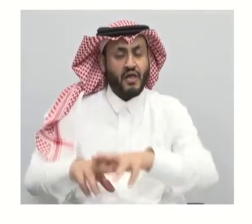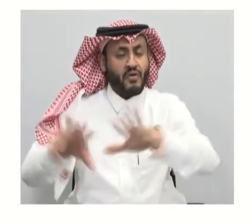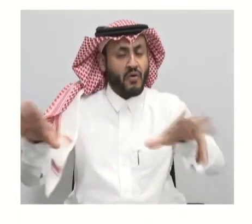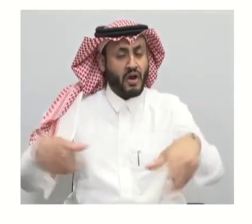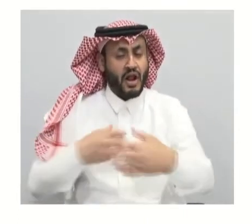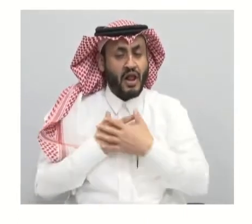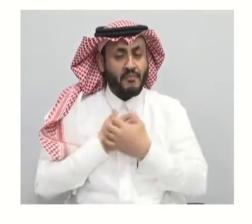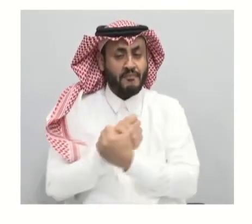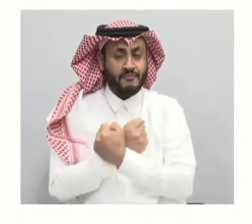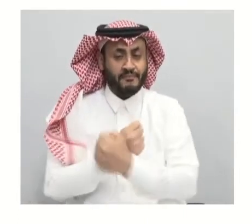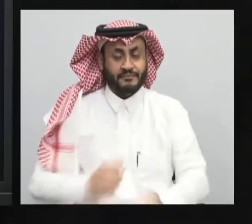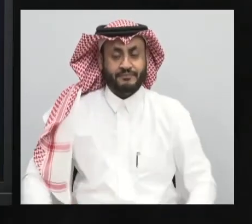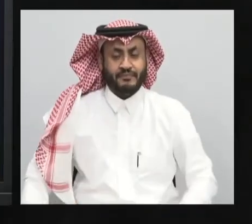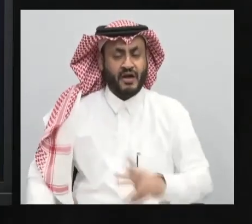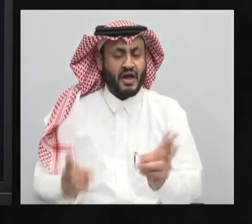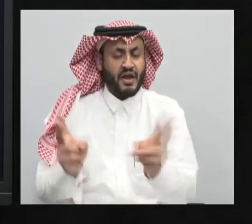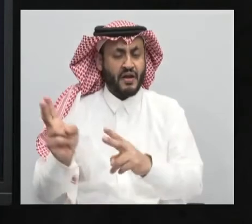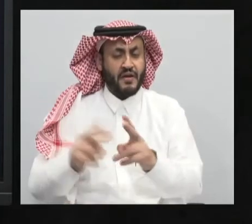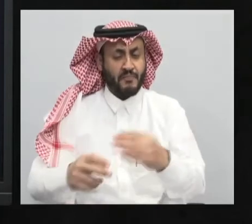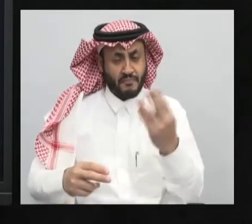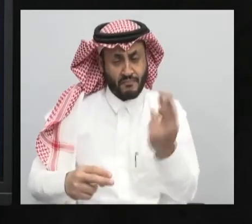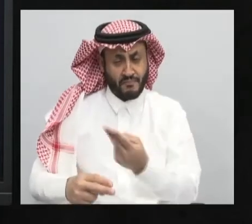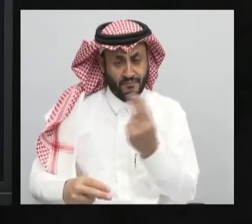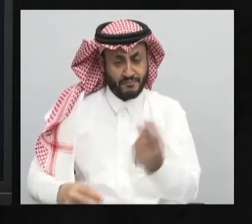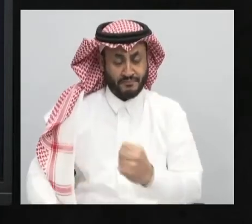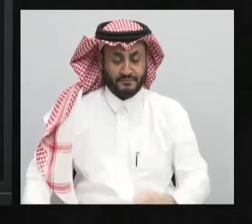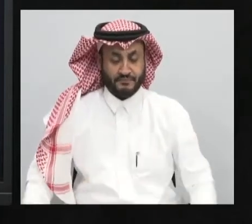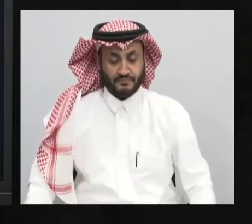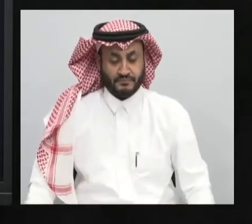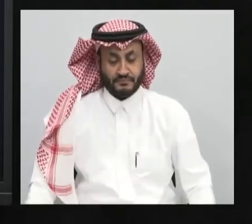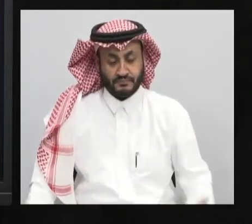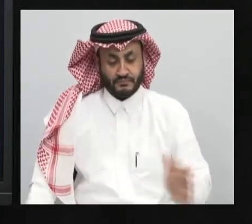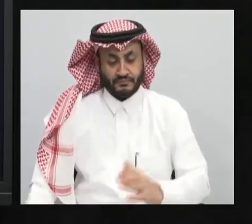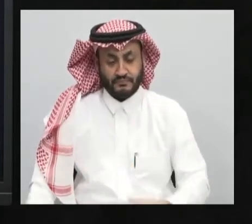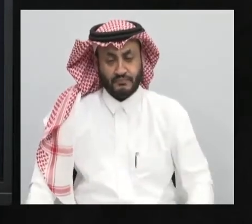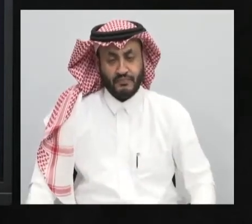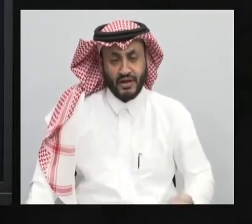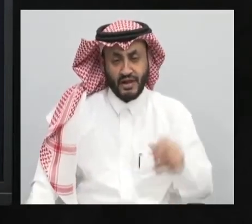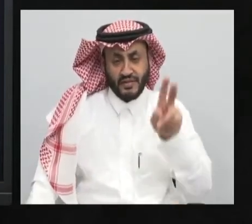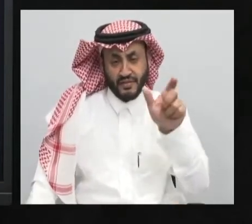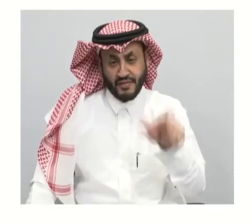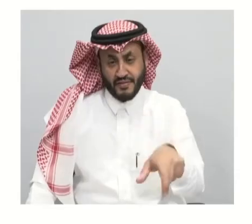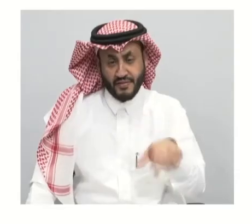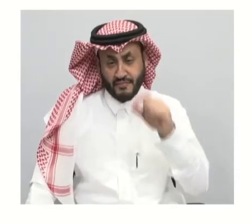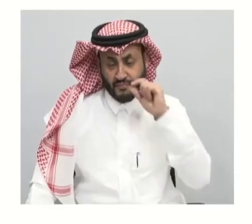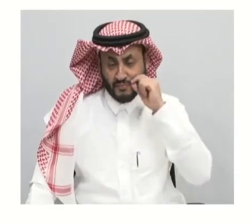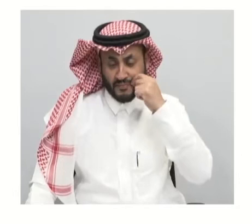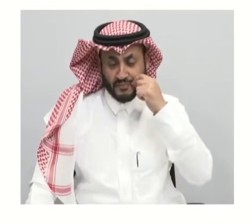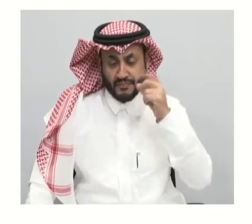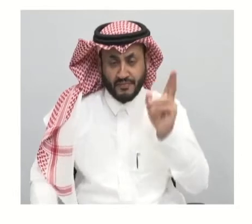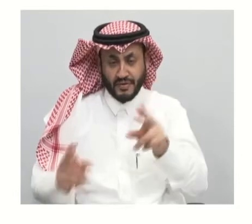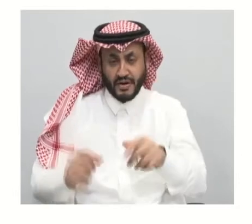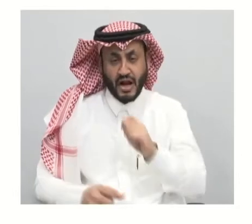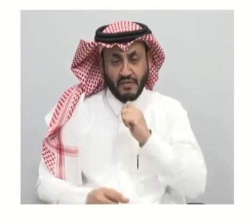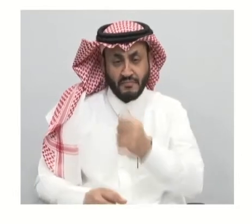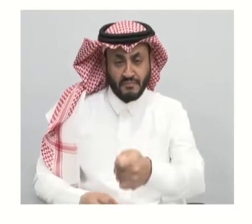he's talking and discussing the paintings, okay, the art. The man who is talking to a